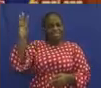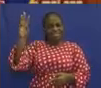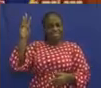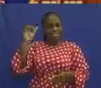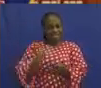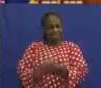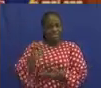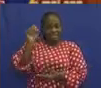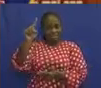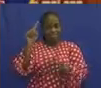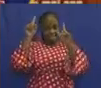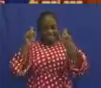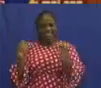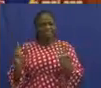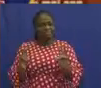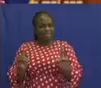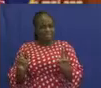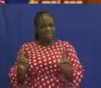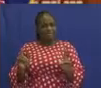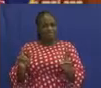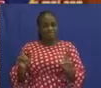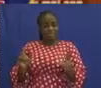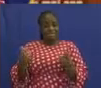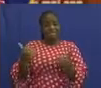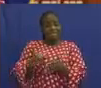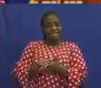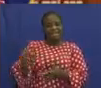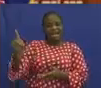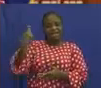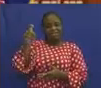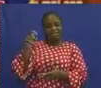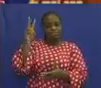1,406,011 tests have been conducted, out of which